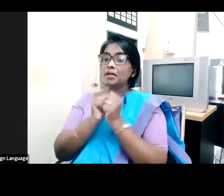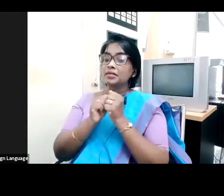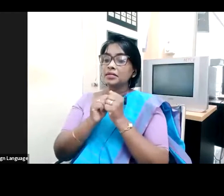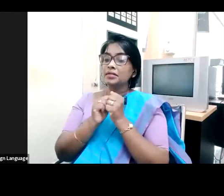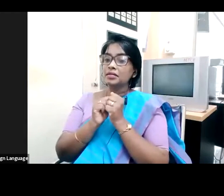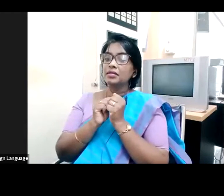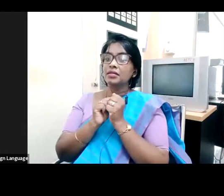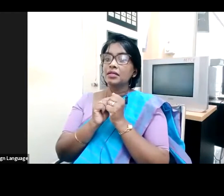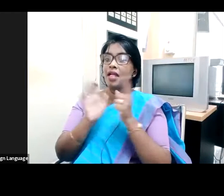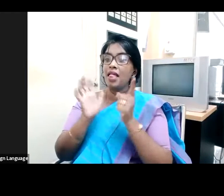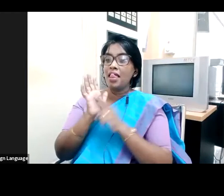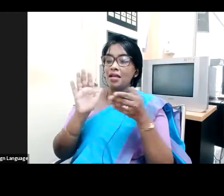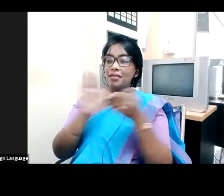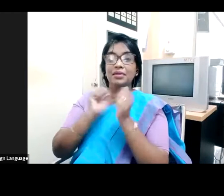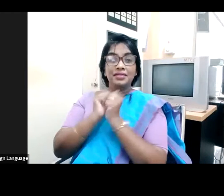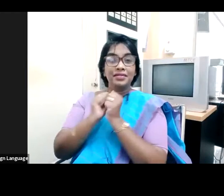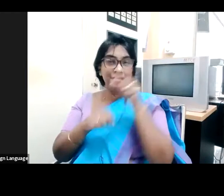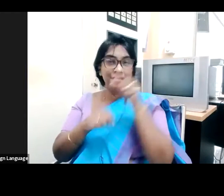have